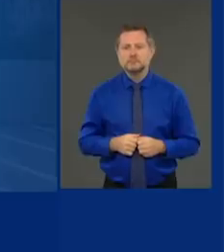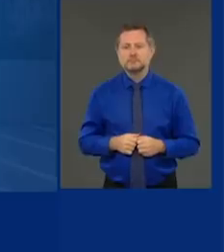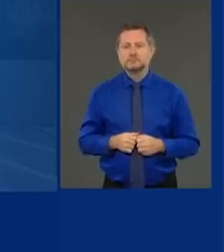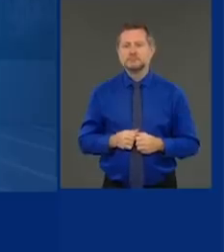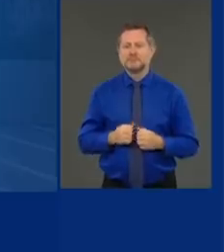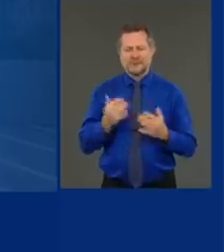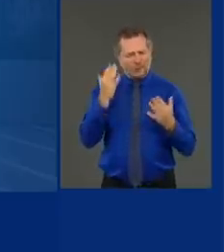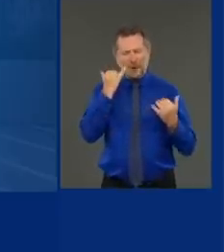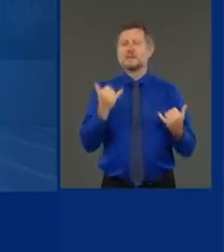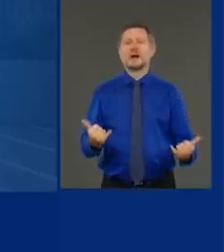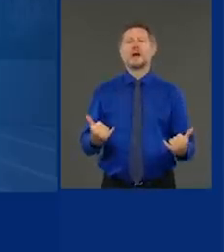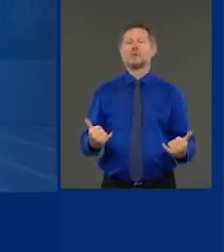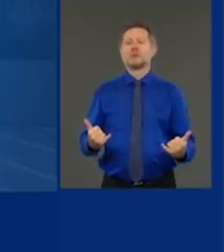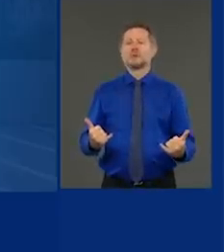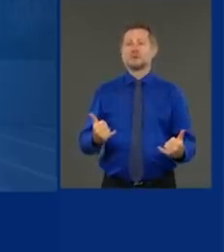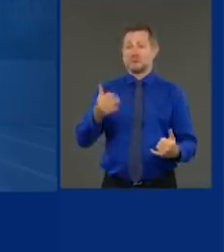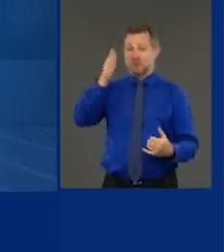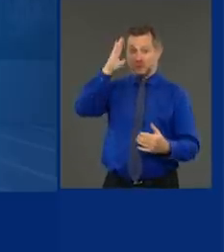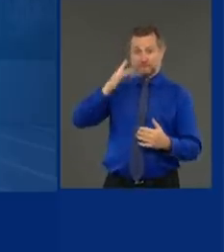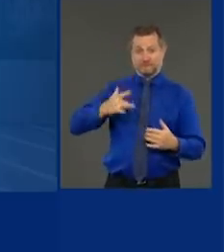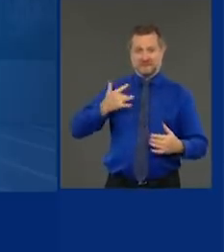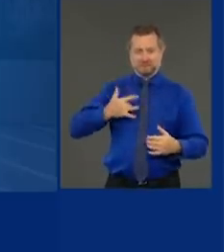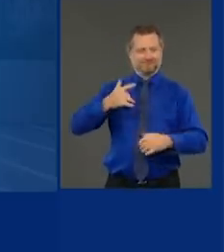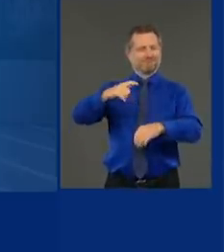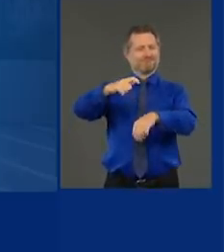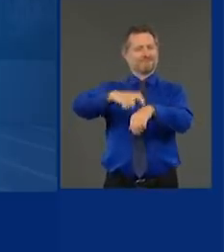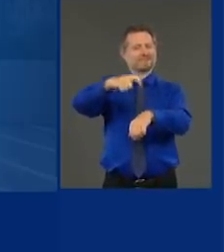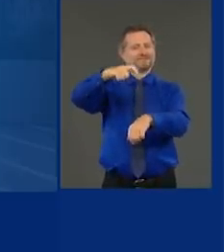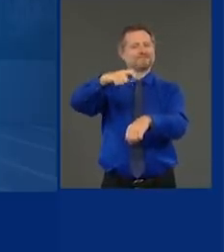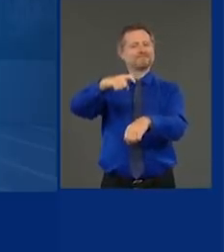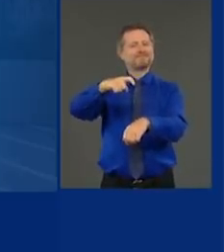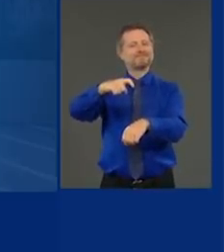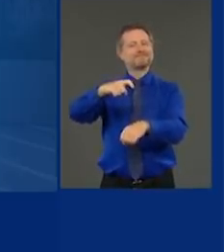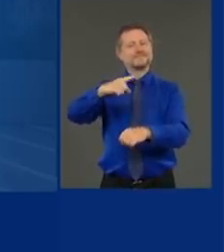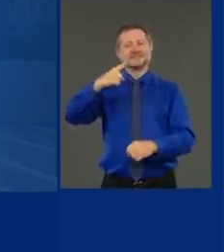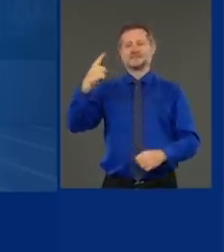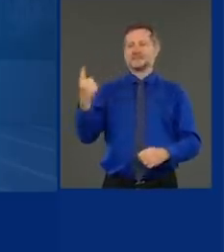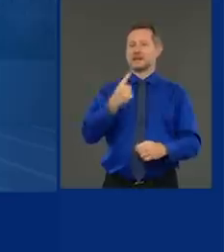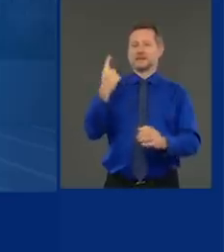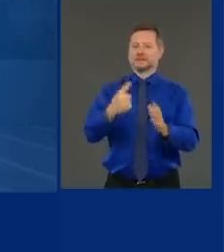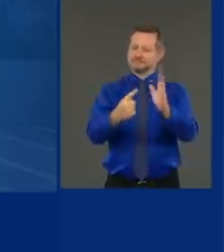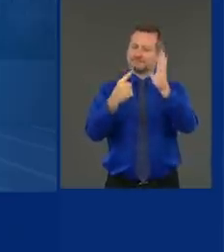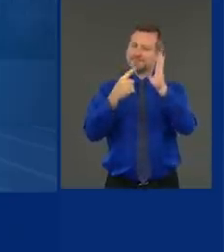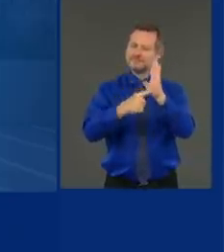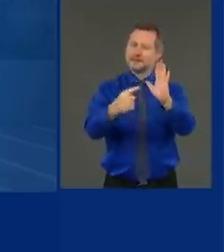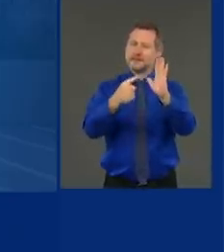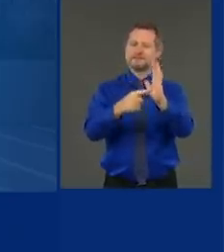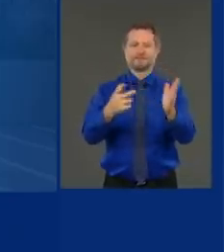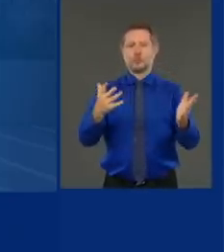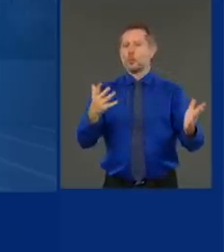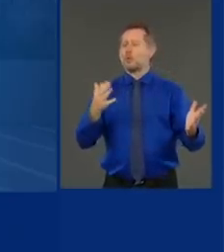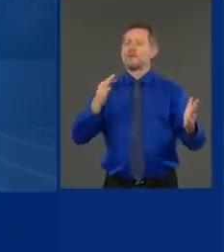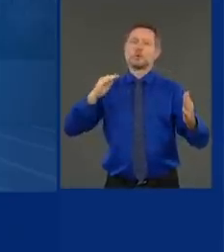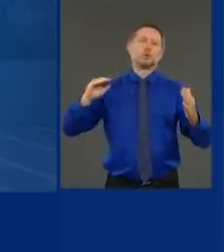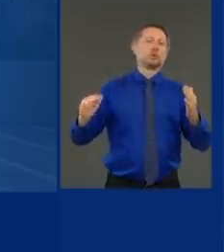He needs or wants a symbol of renewal and rebirth at this